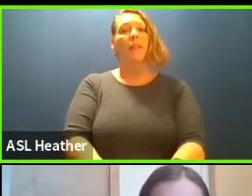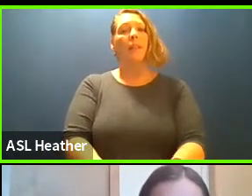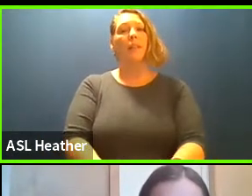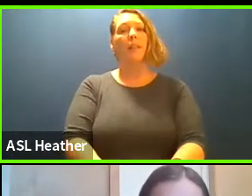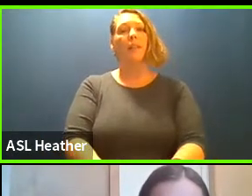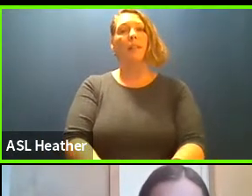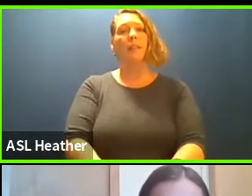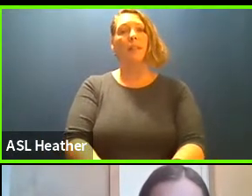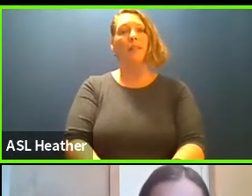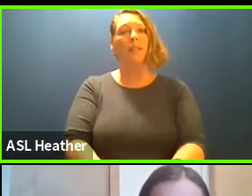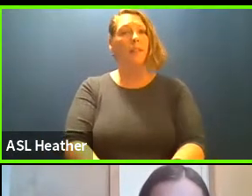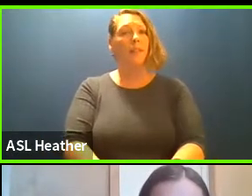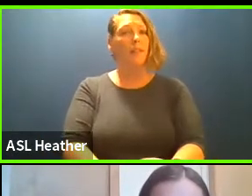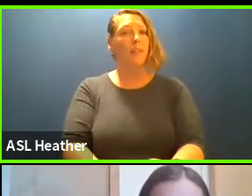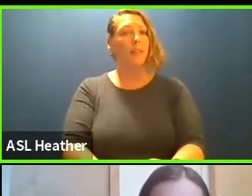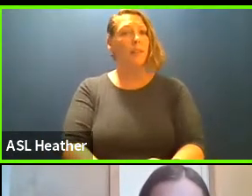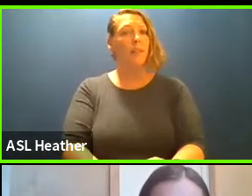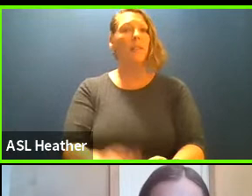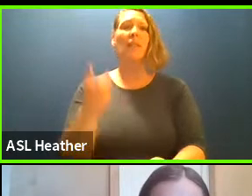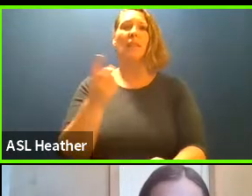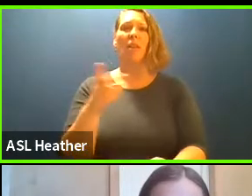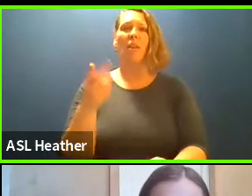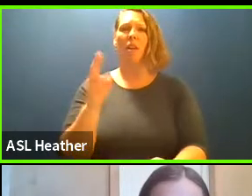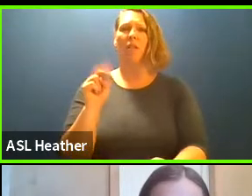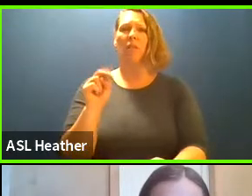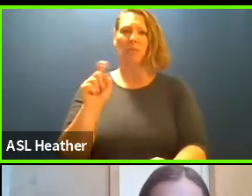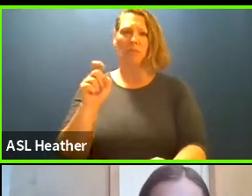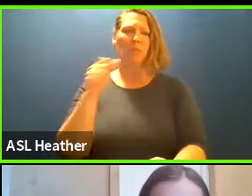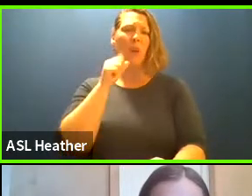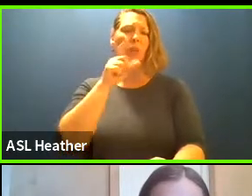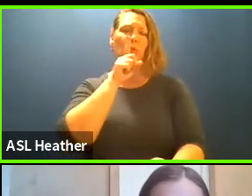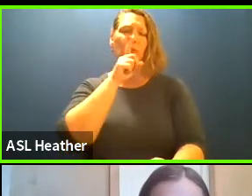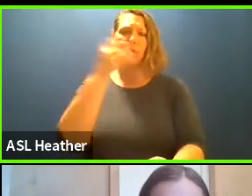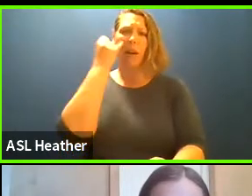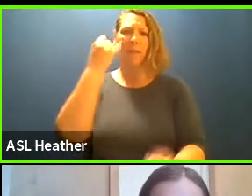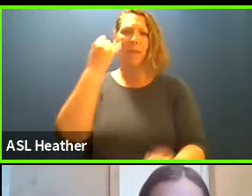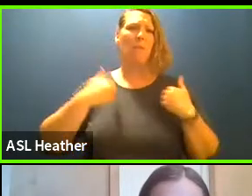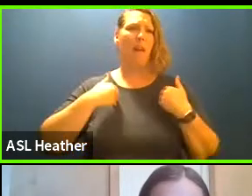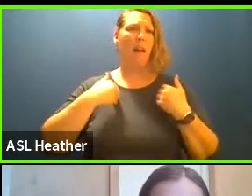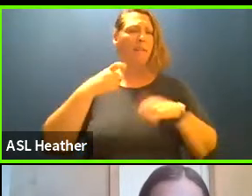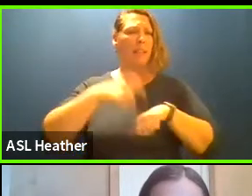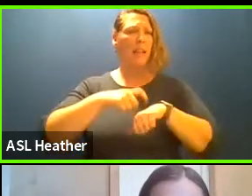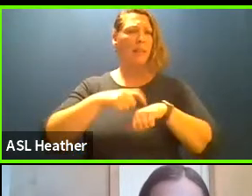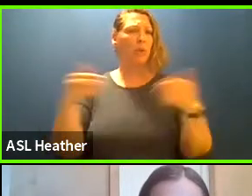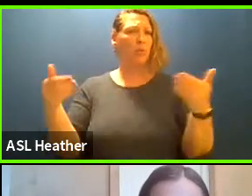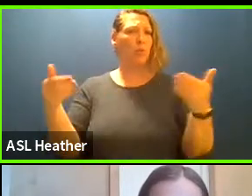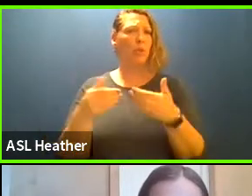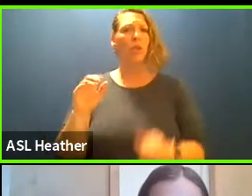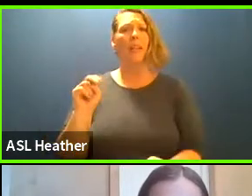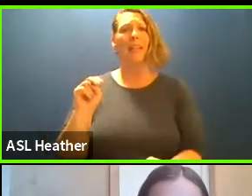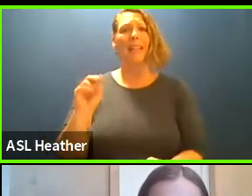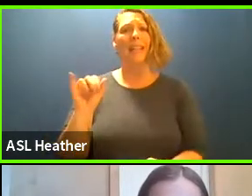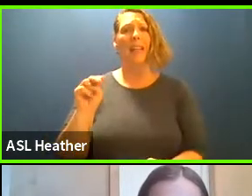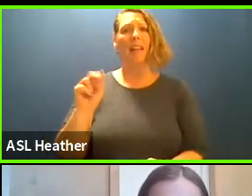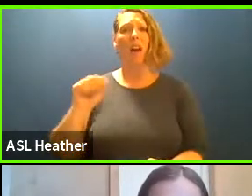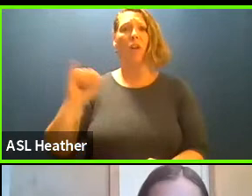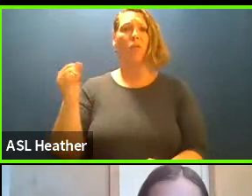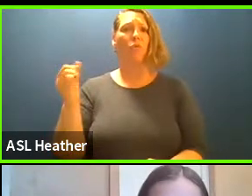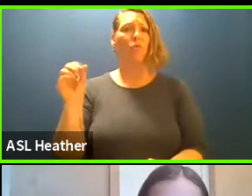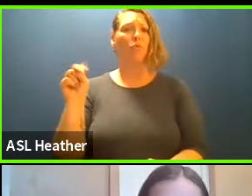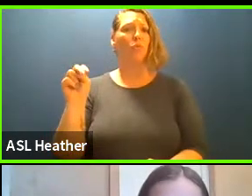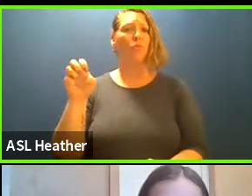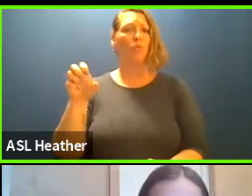And Dr. Hunt, I don't know if we had a chance to introduce Nina Jones, who is the